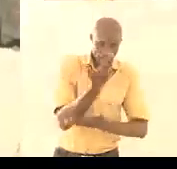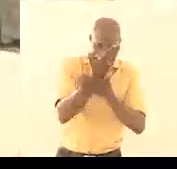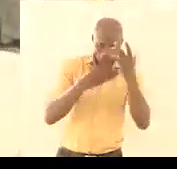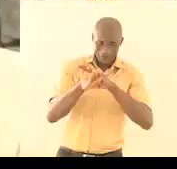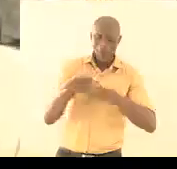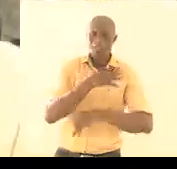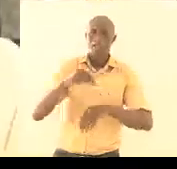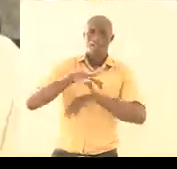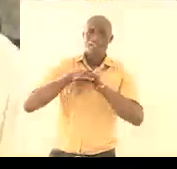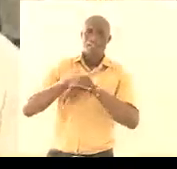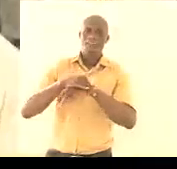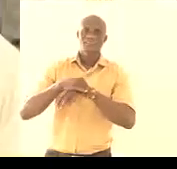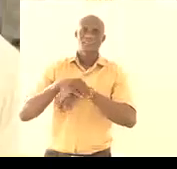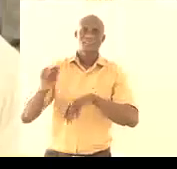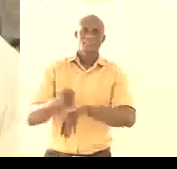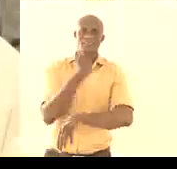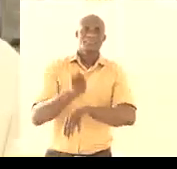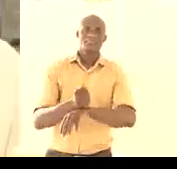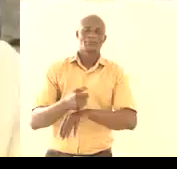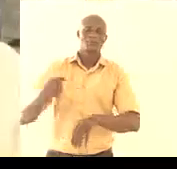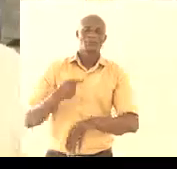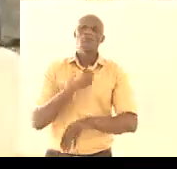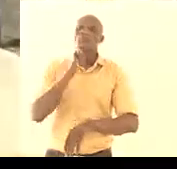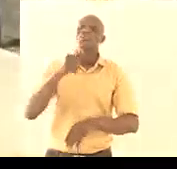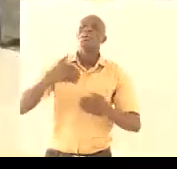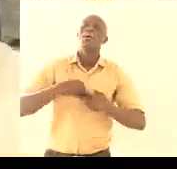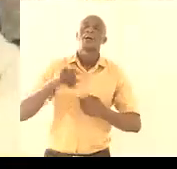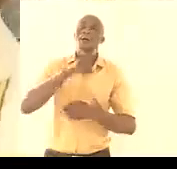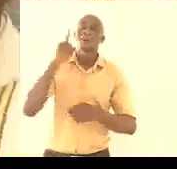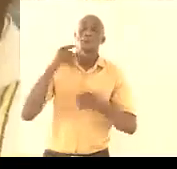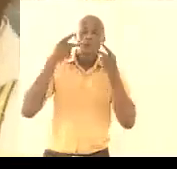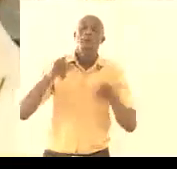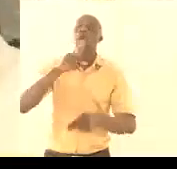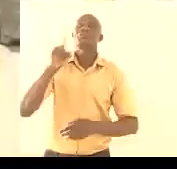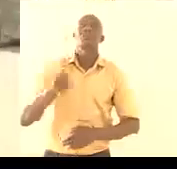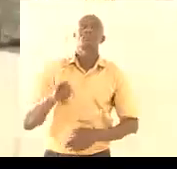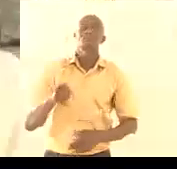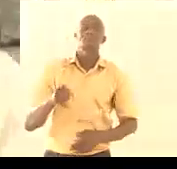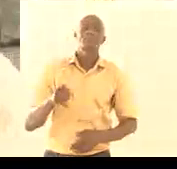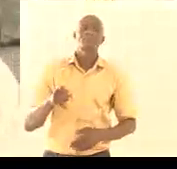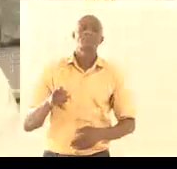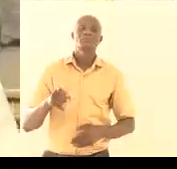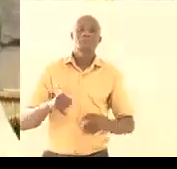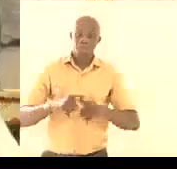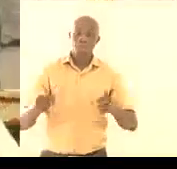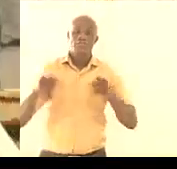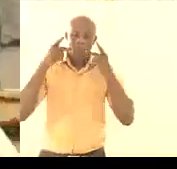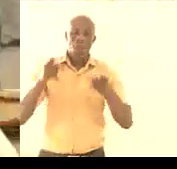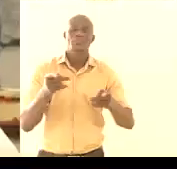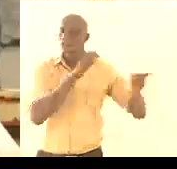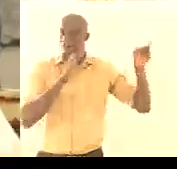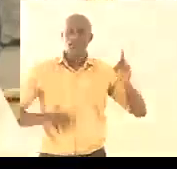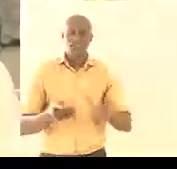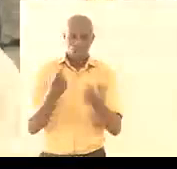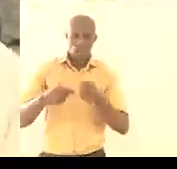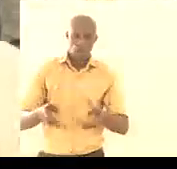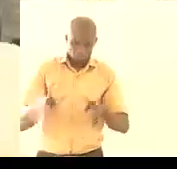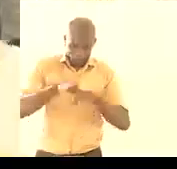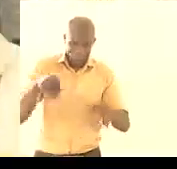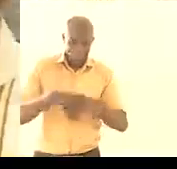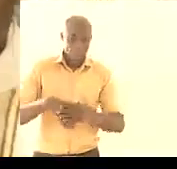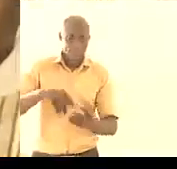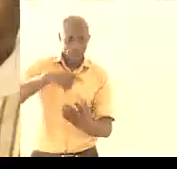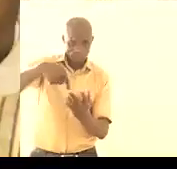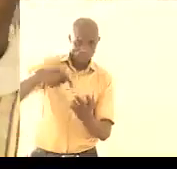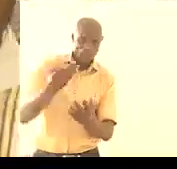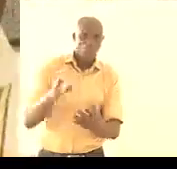and the new earth are established, it means we can't have peace, isn't it? But the peace of Christ comes nevertheless. It comes even in the